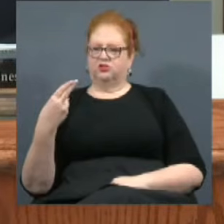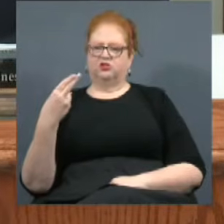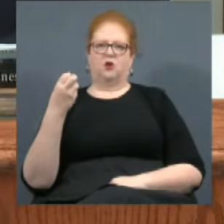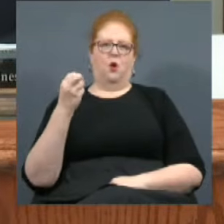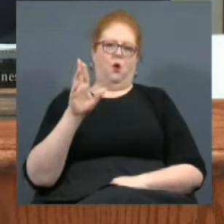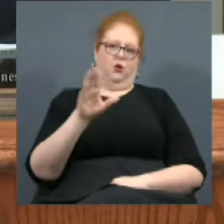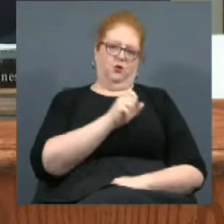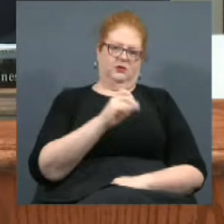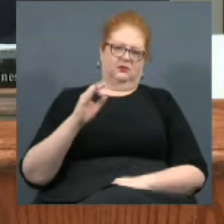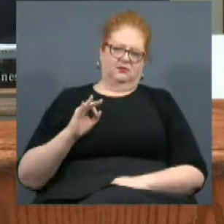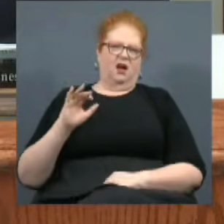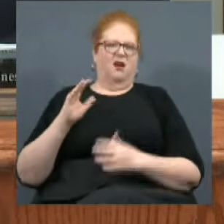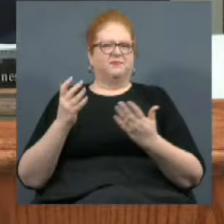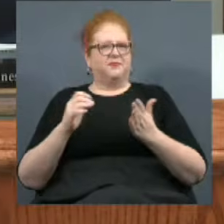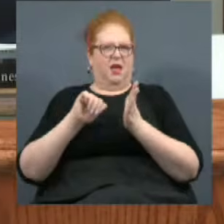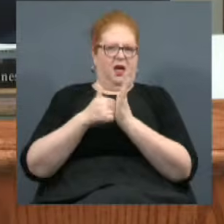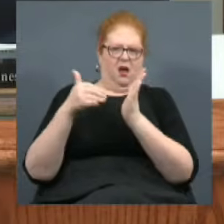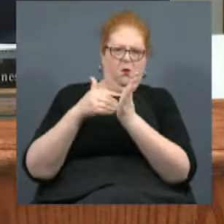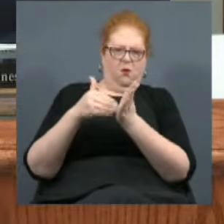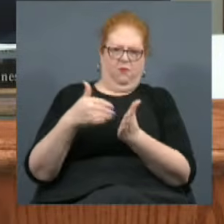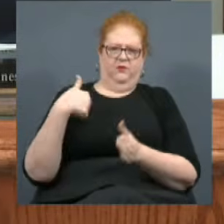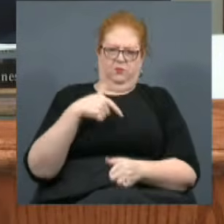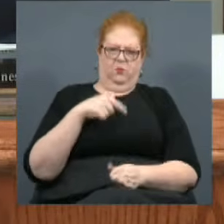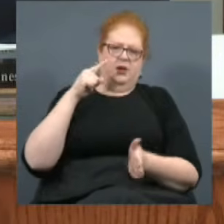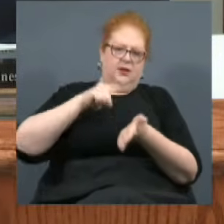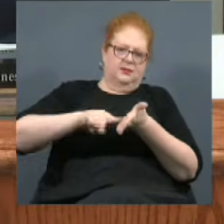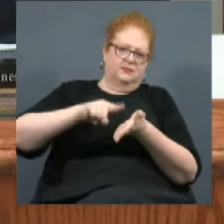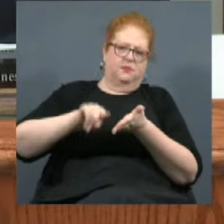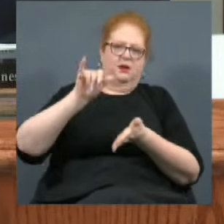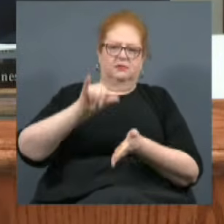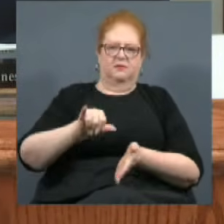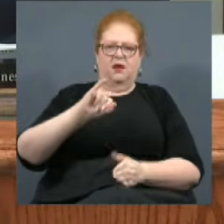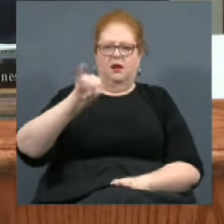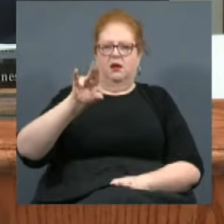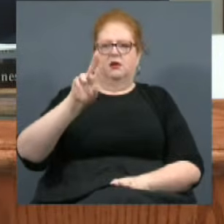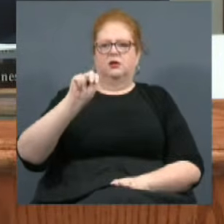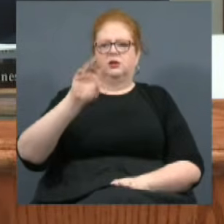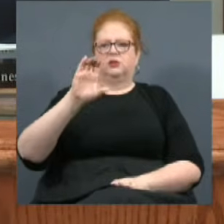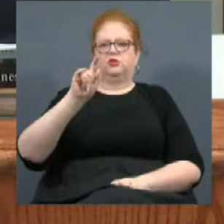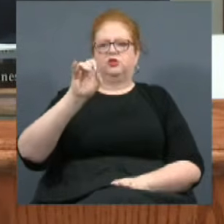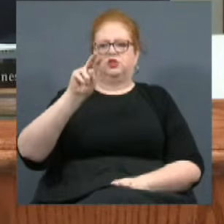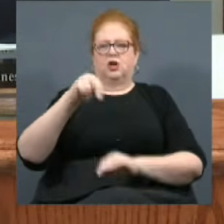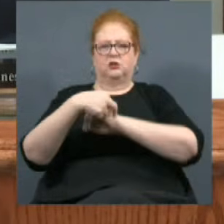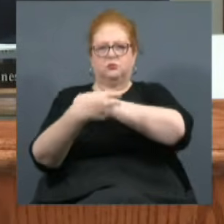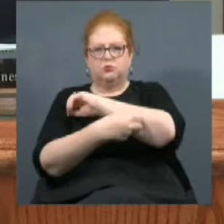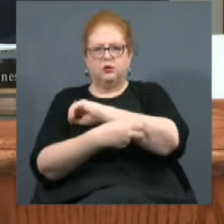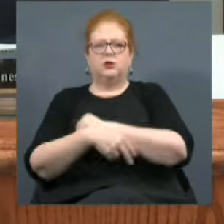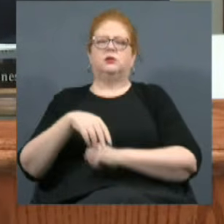often we're inspecting the Junction Bridge and the Clinton Library Bridge.